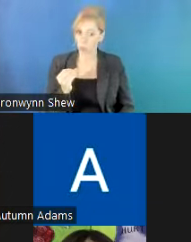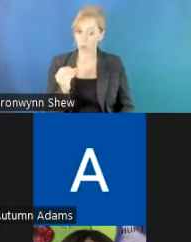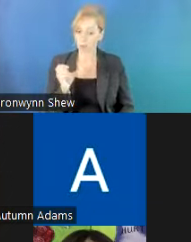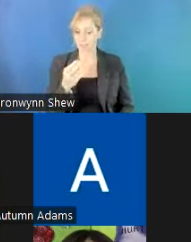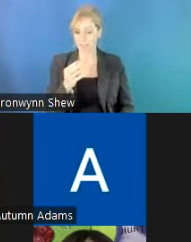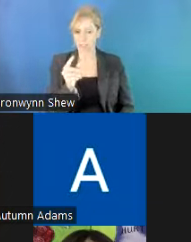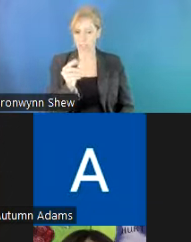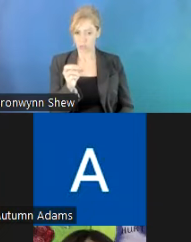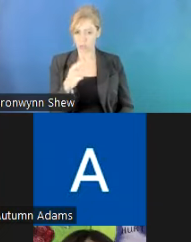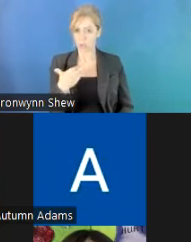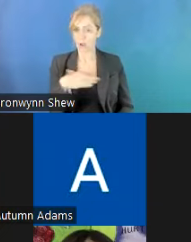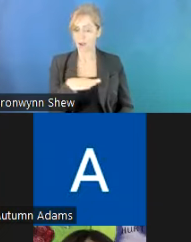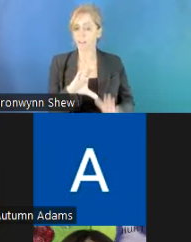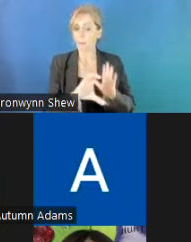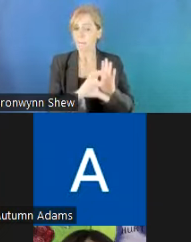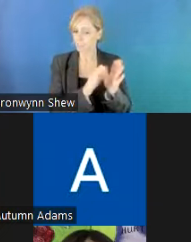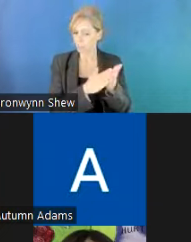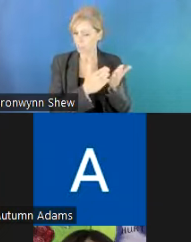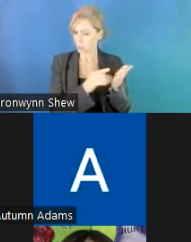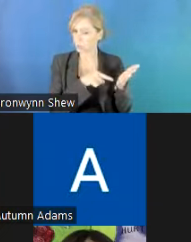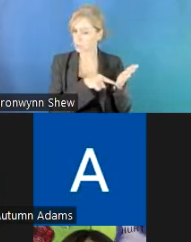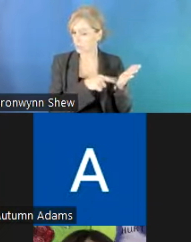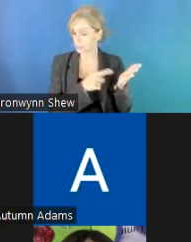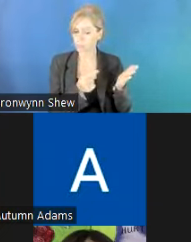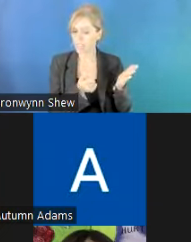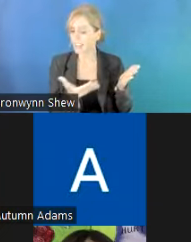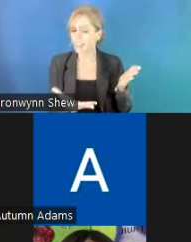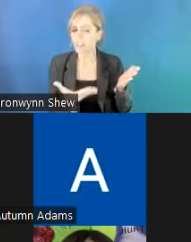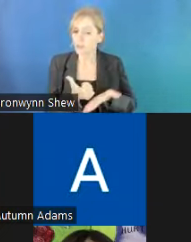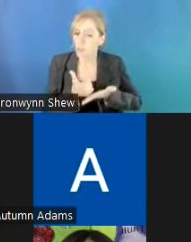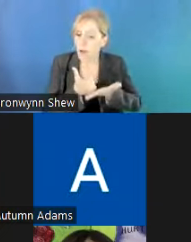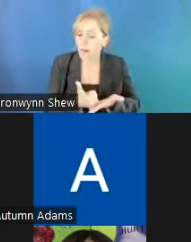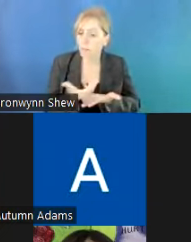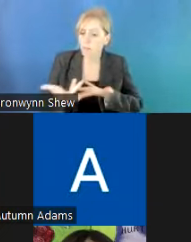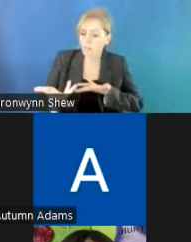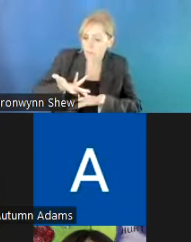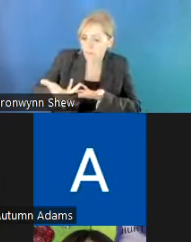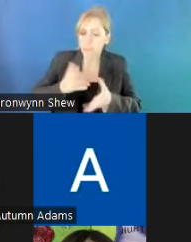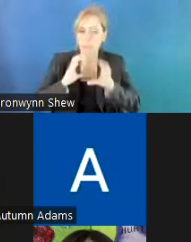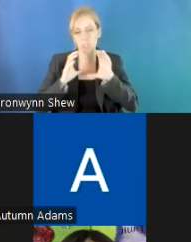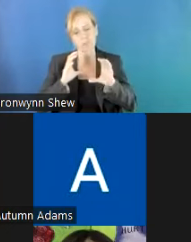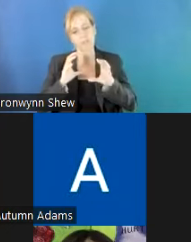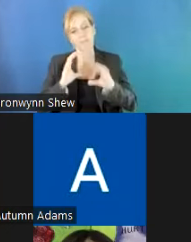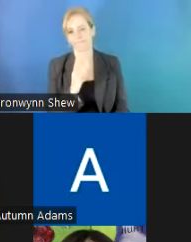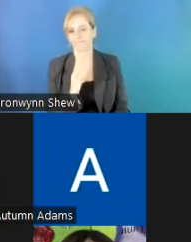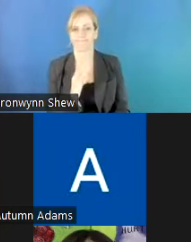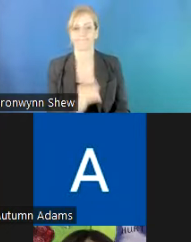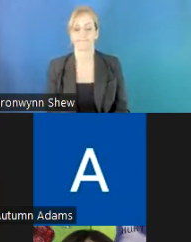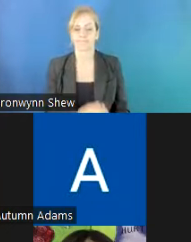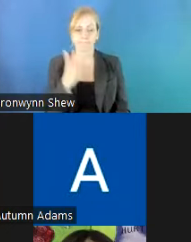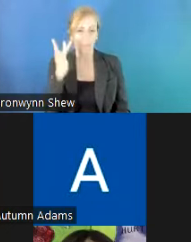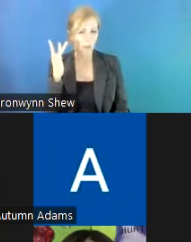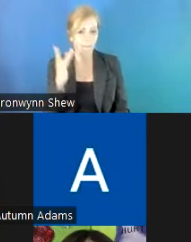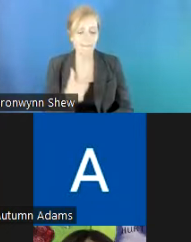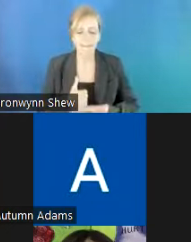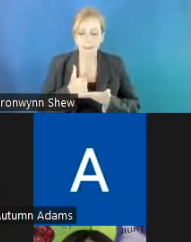accessibility, anything that can help with communication is wonderful. Because it also helps people that are